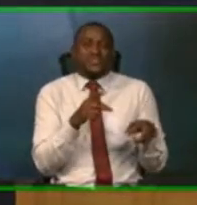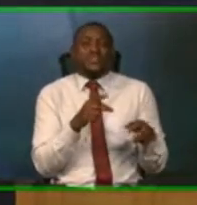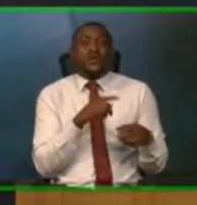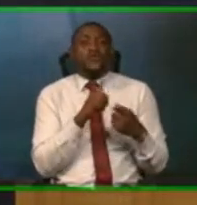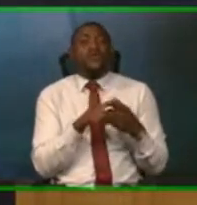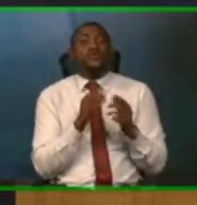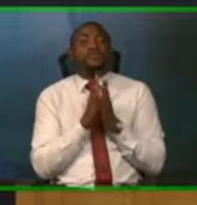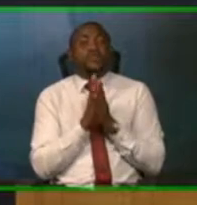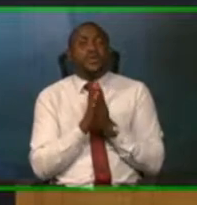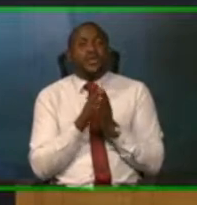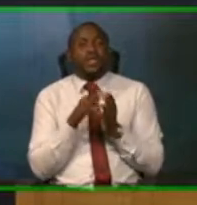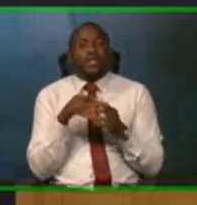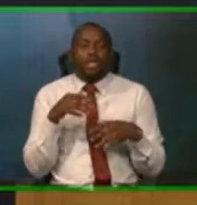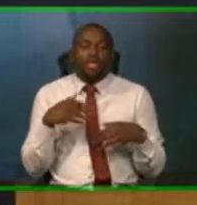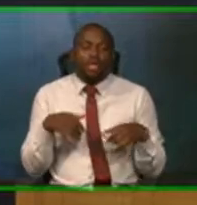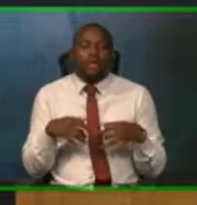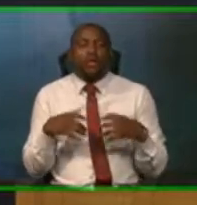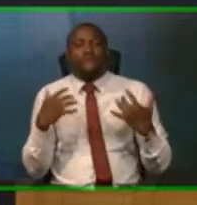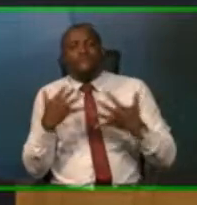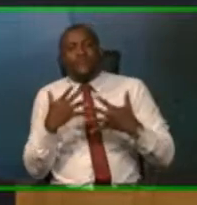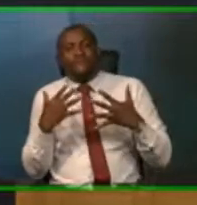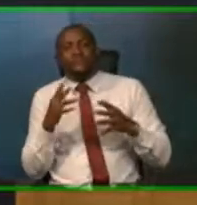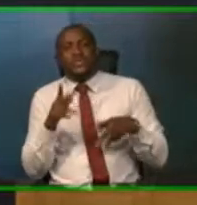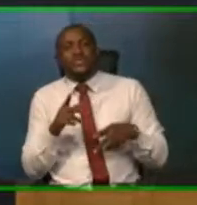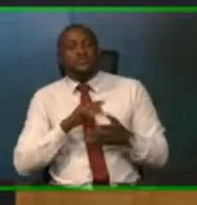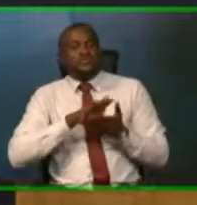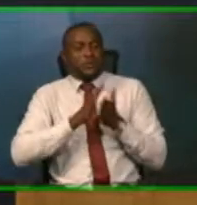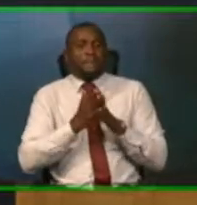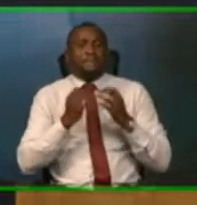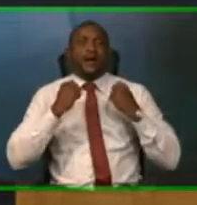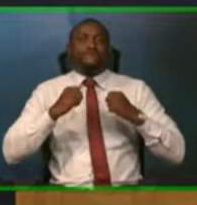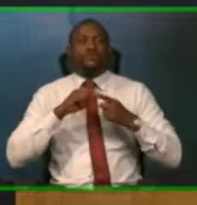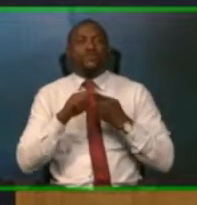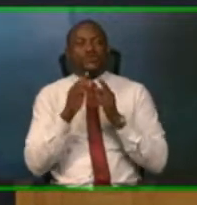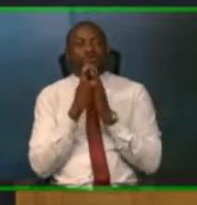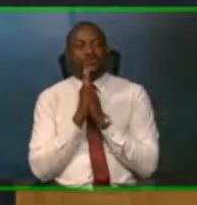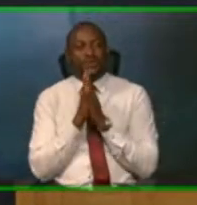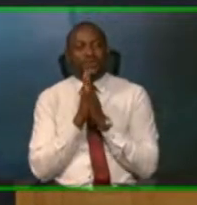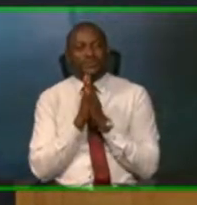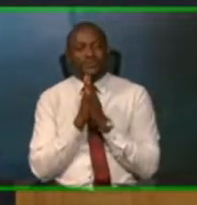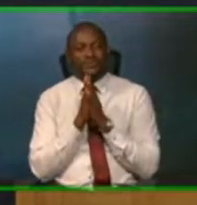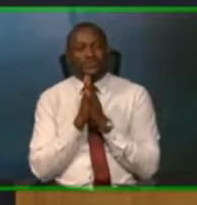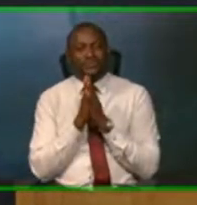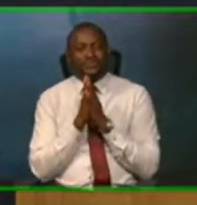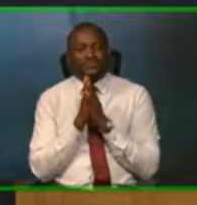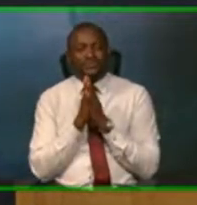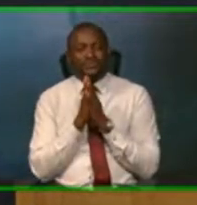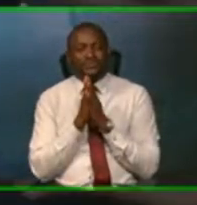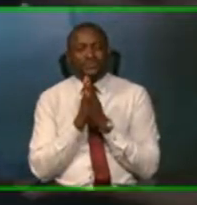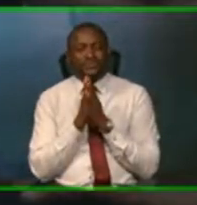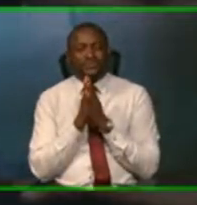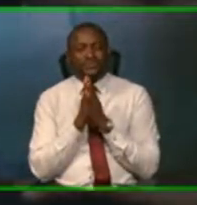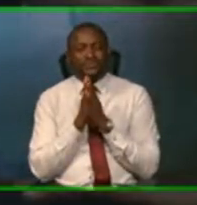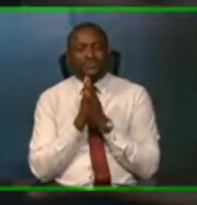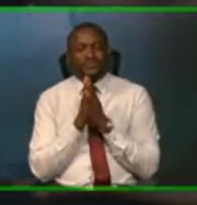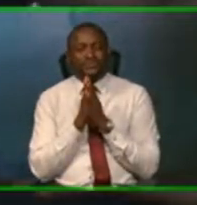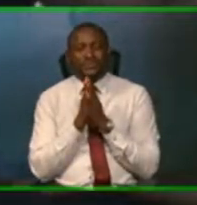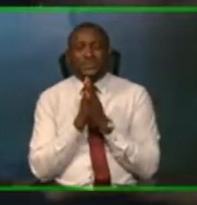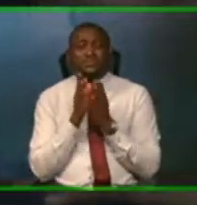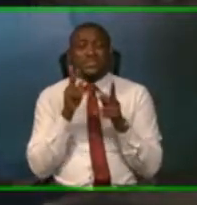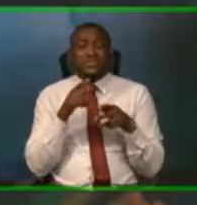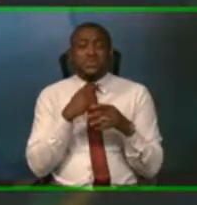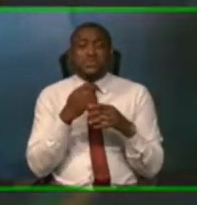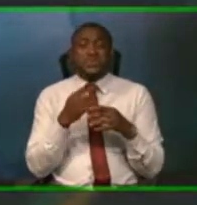A timid you can become a powerful you when you pray. Are we together now? An